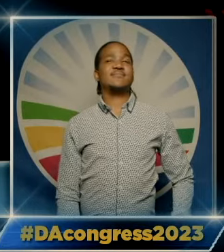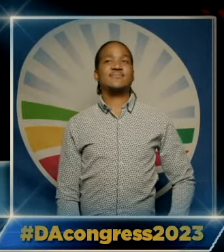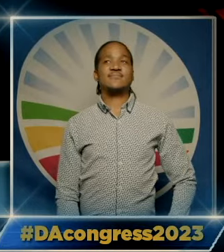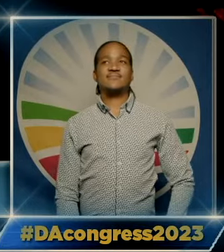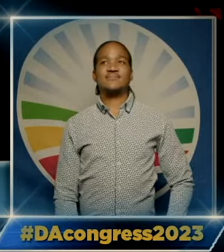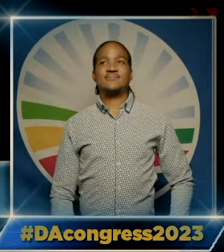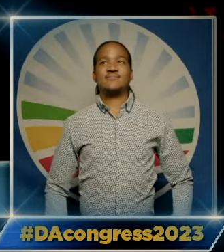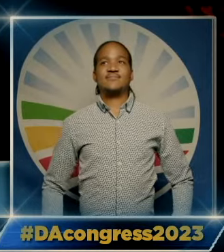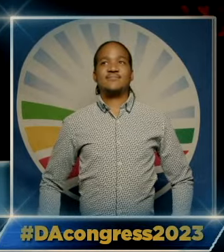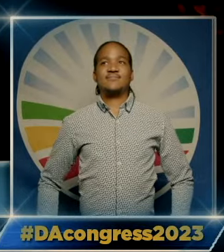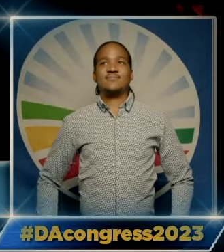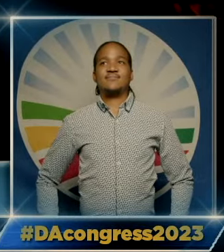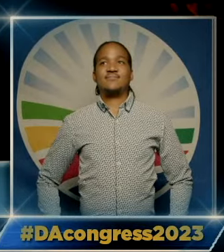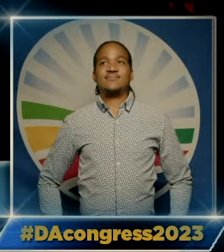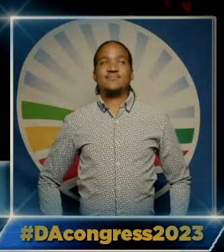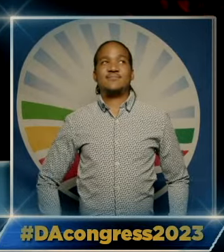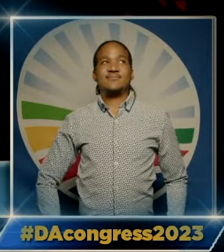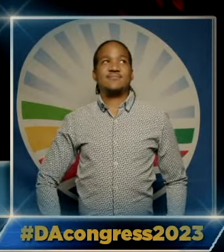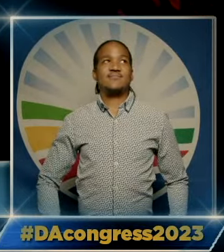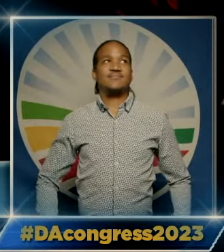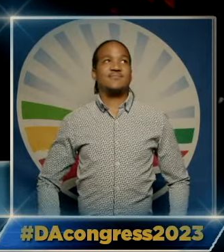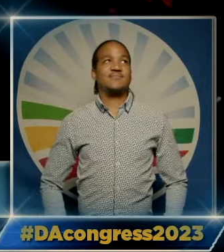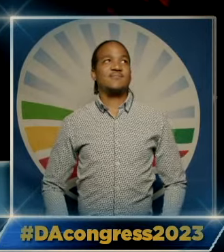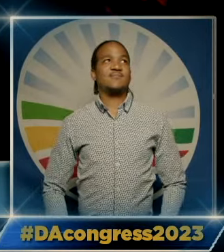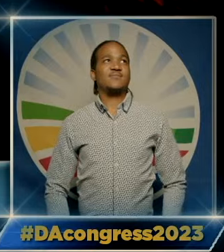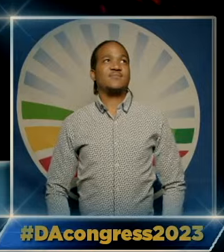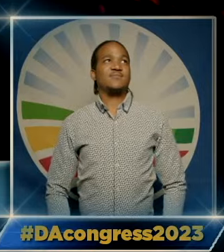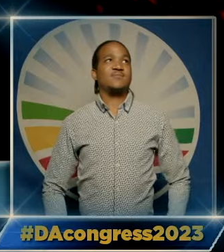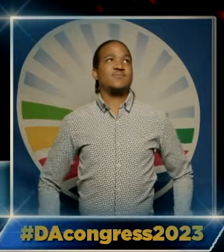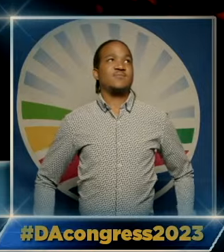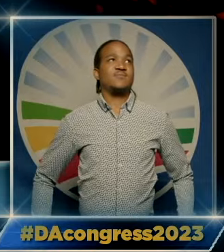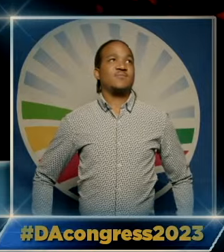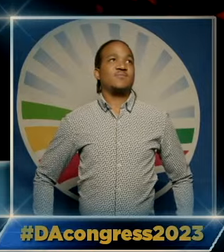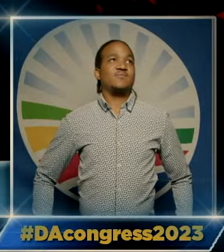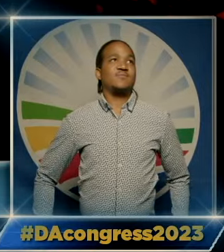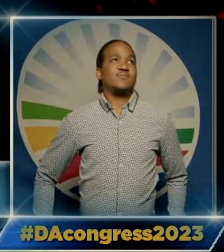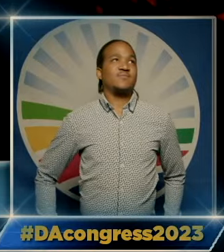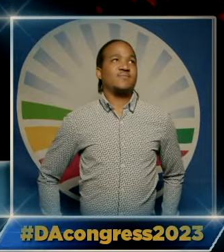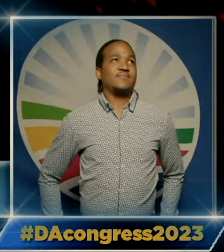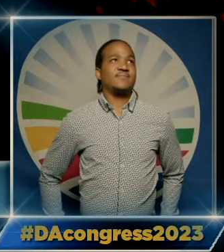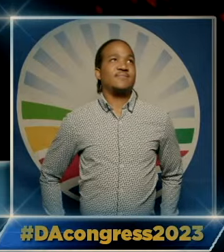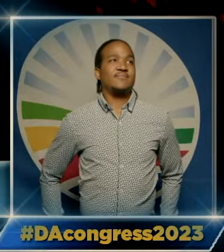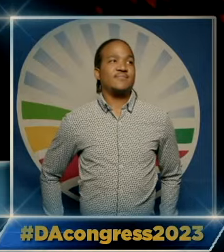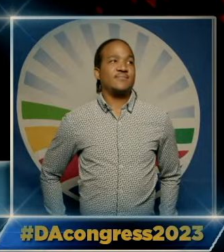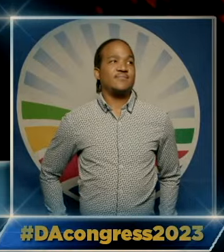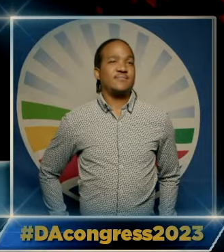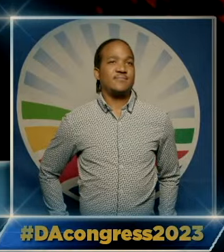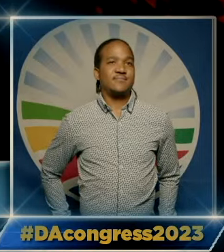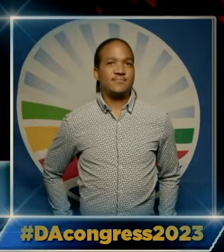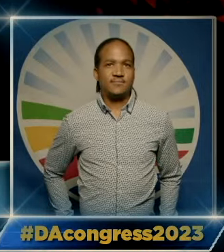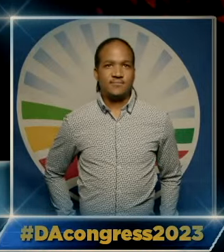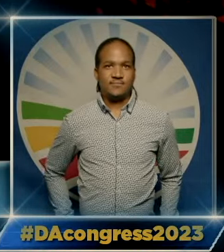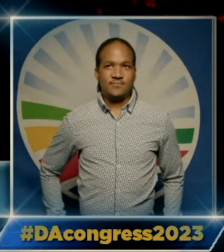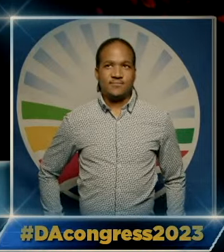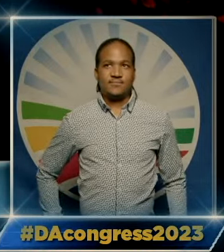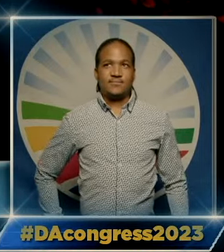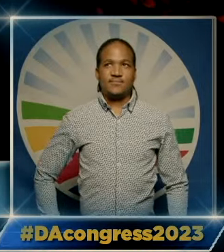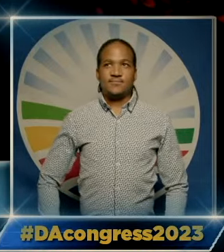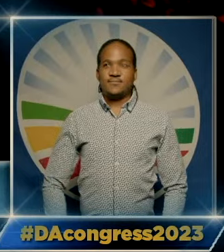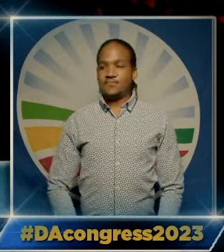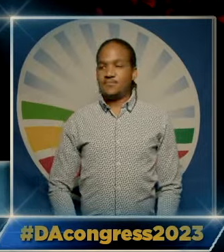nothing short of jaw-dropping. Is South Africa a mafia state? ANC says it's feeling the heat when it comes to corruption. But many South Africans